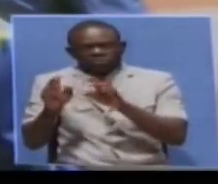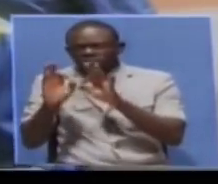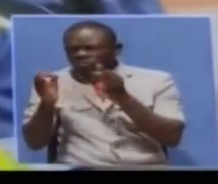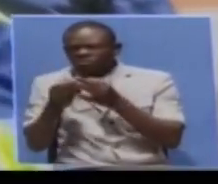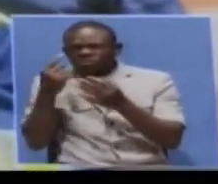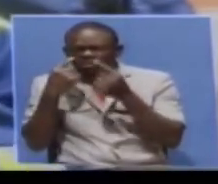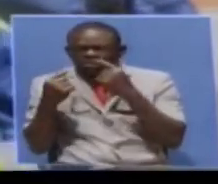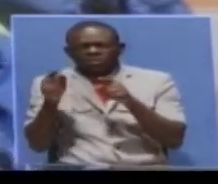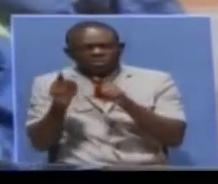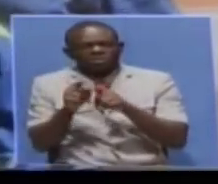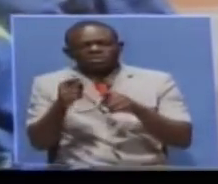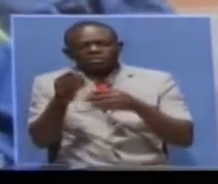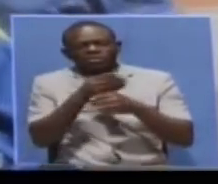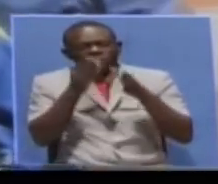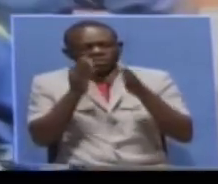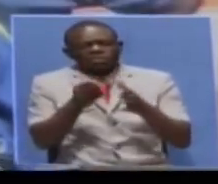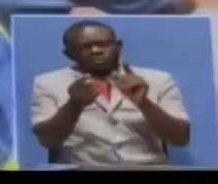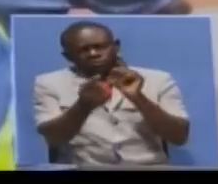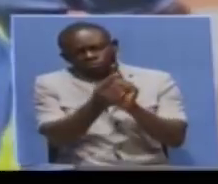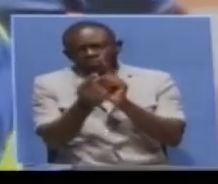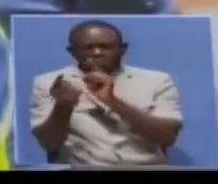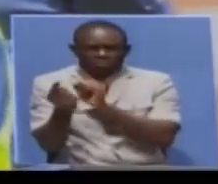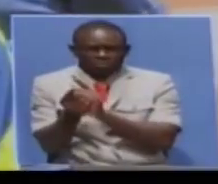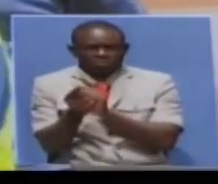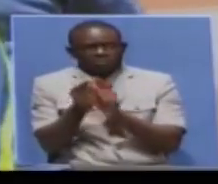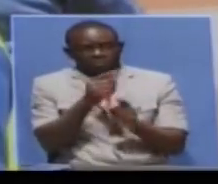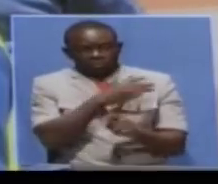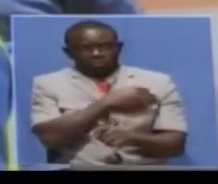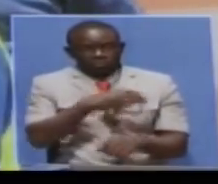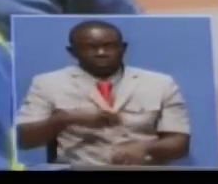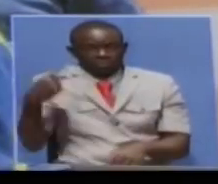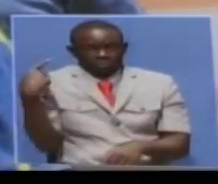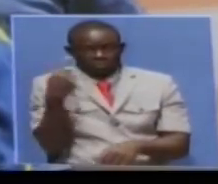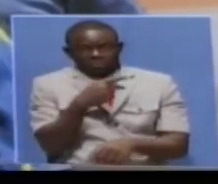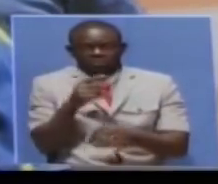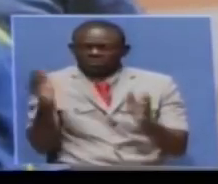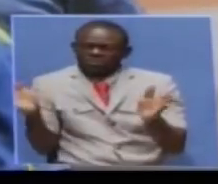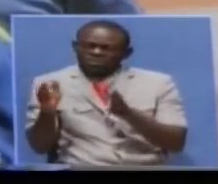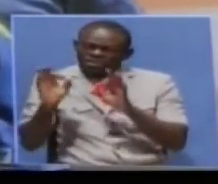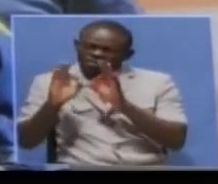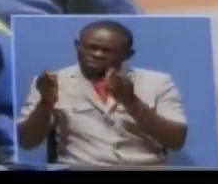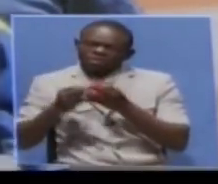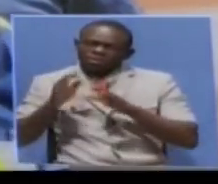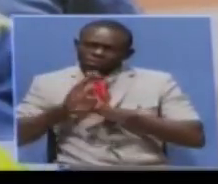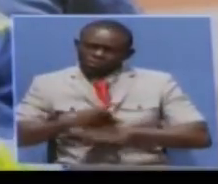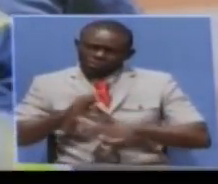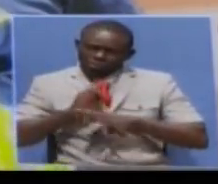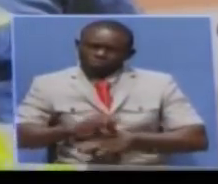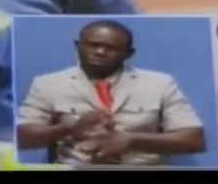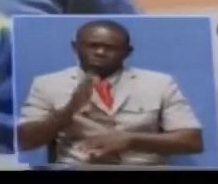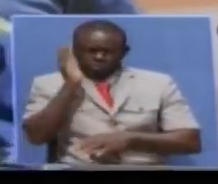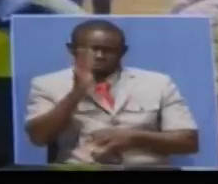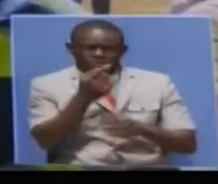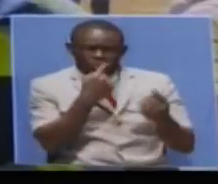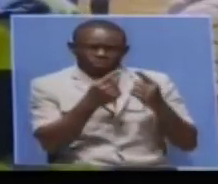investor. He has called for calm among the affected families as the matter will be tabled before relevant